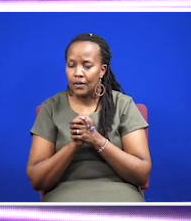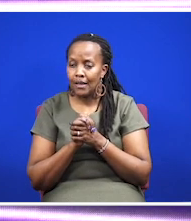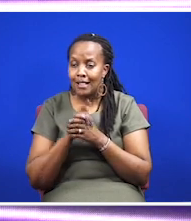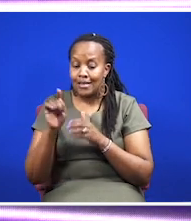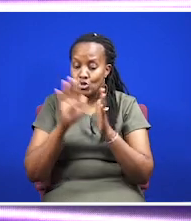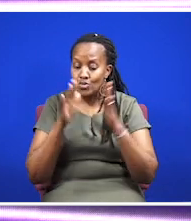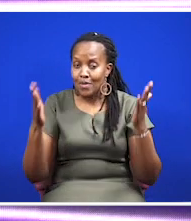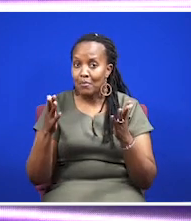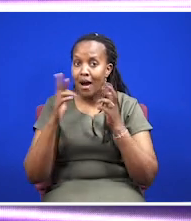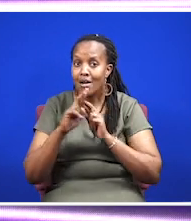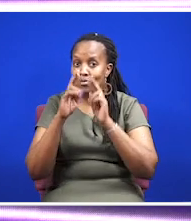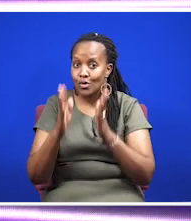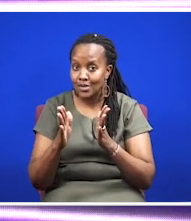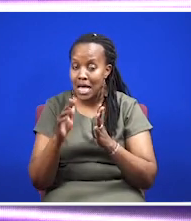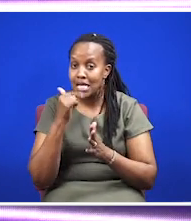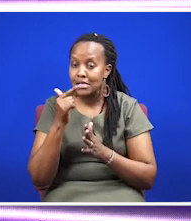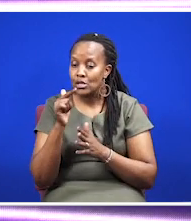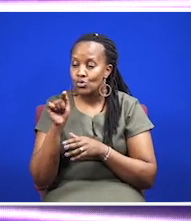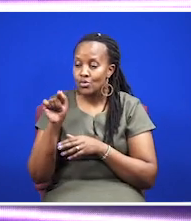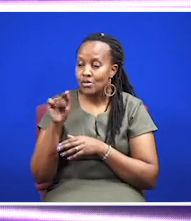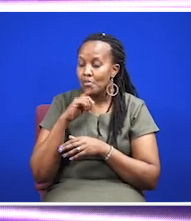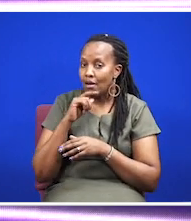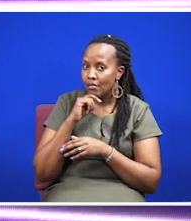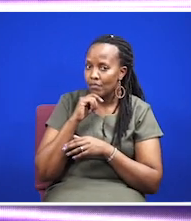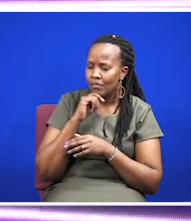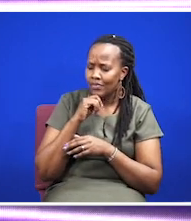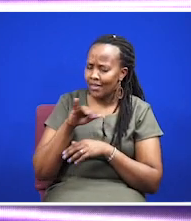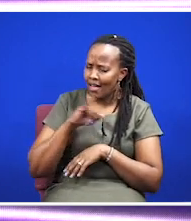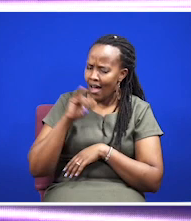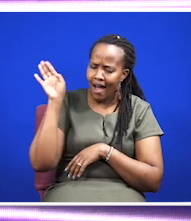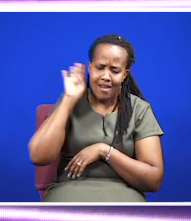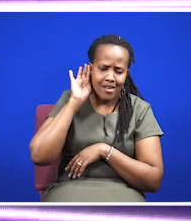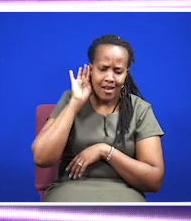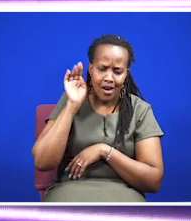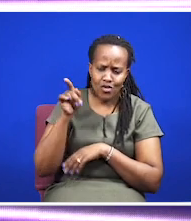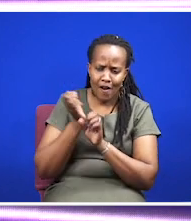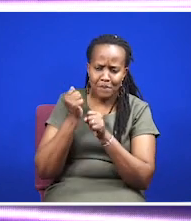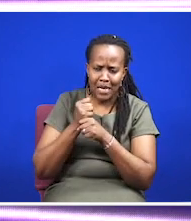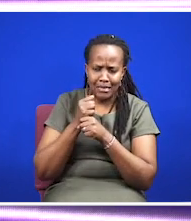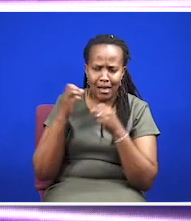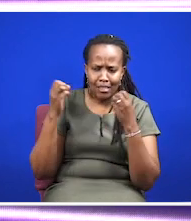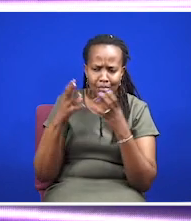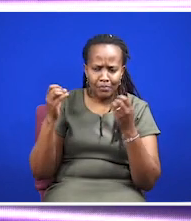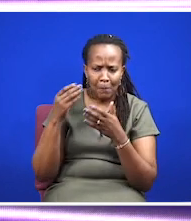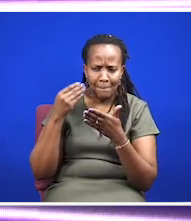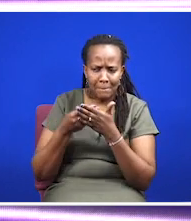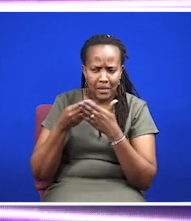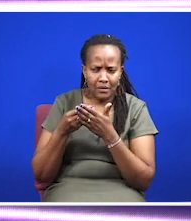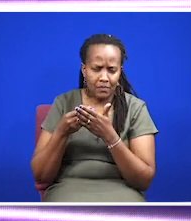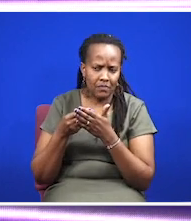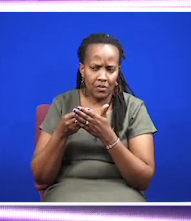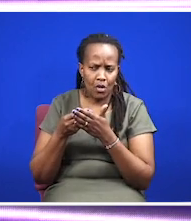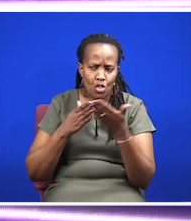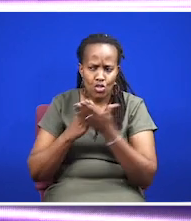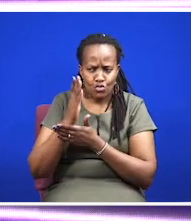newspaper reporter said to him, "I hear you have made so much money out of writing